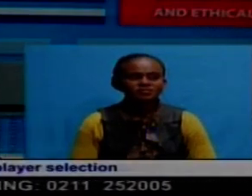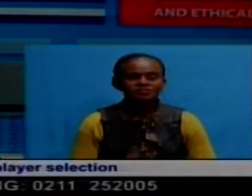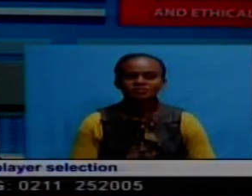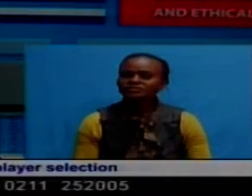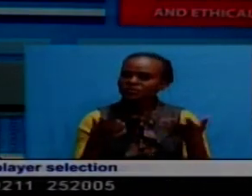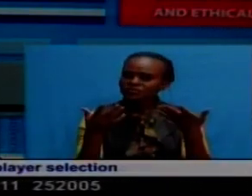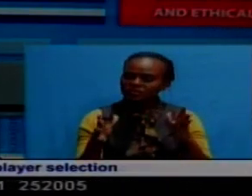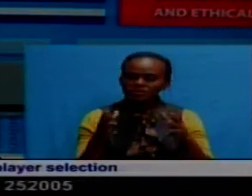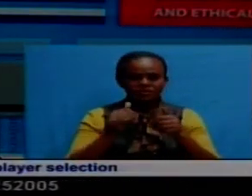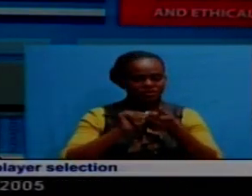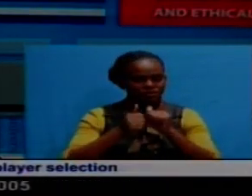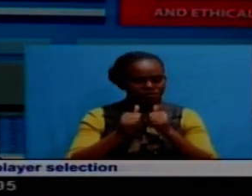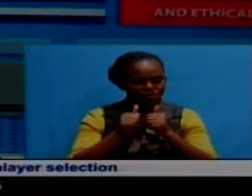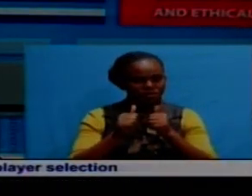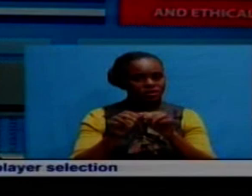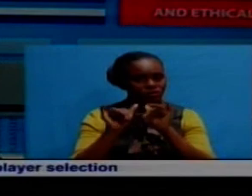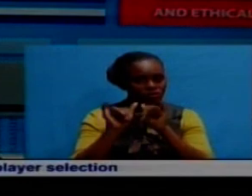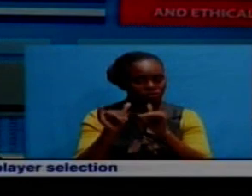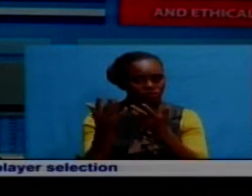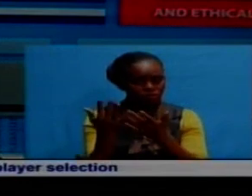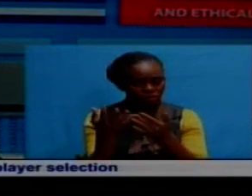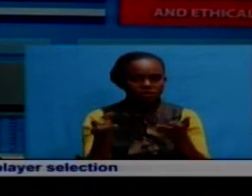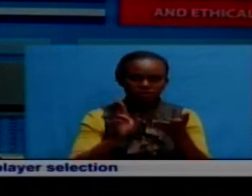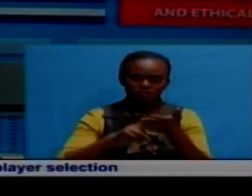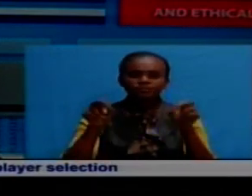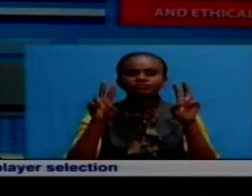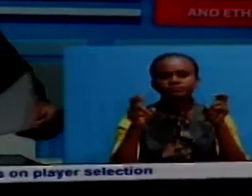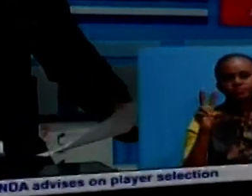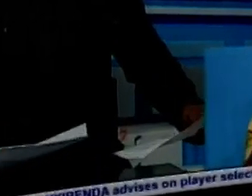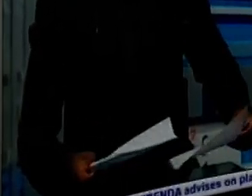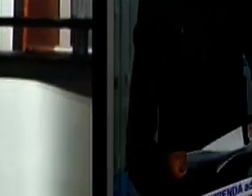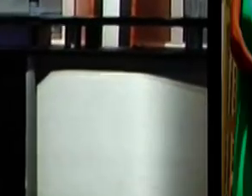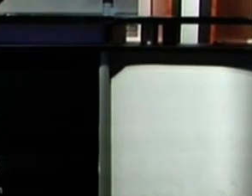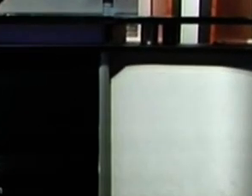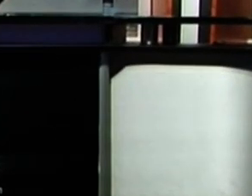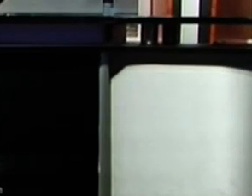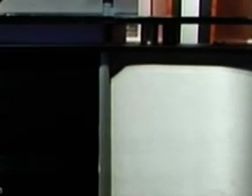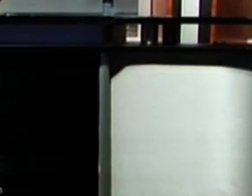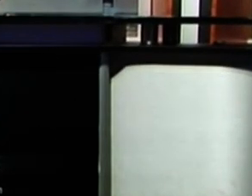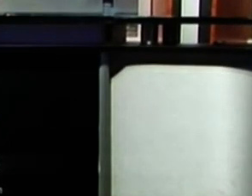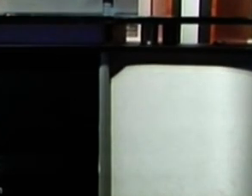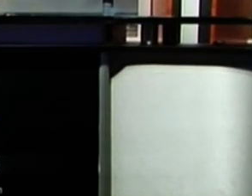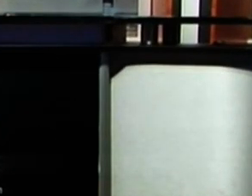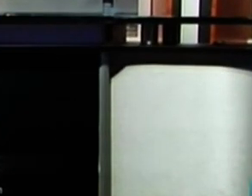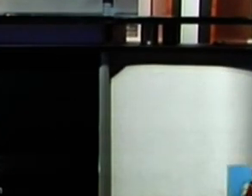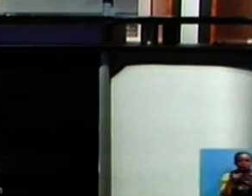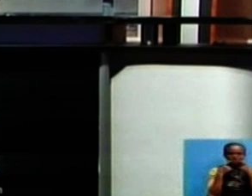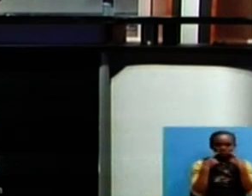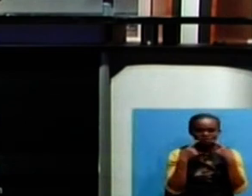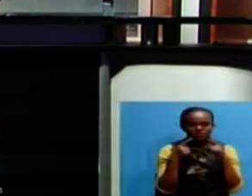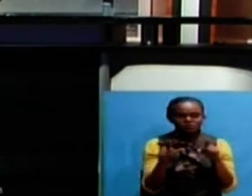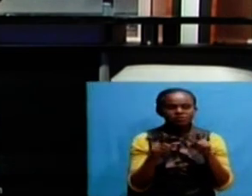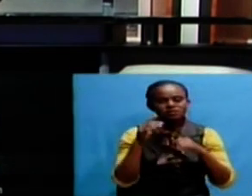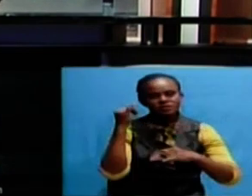Well, that's a wrap of your sports, but don't go away because Herbert has a recap of the headlines. And as we end the news, we take a look at